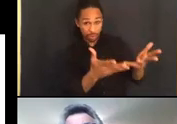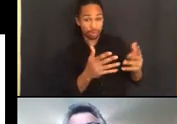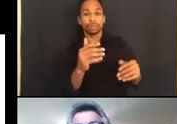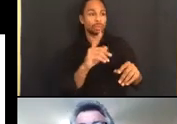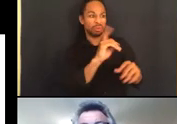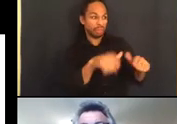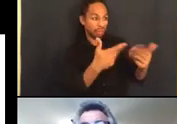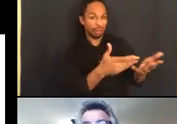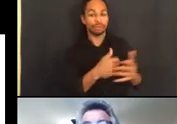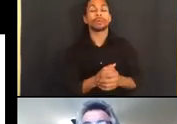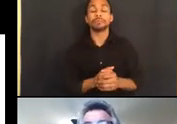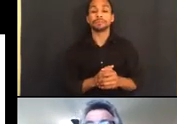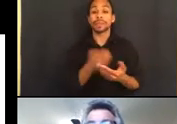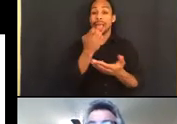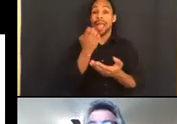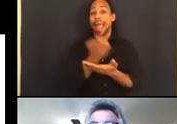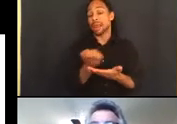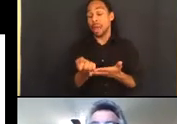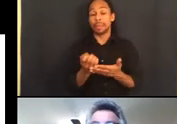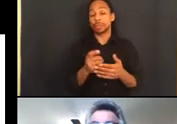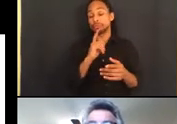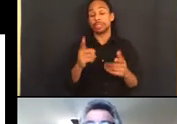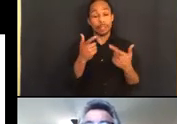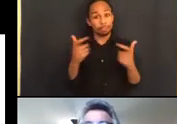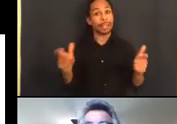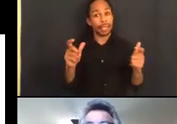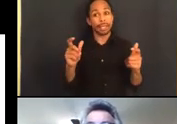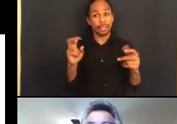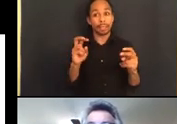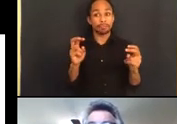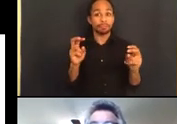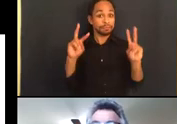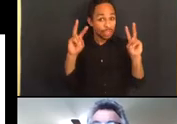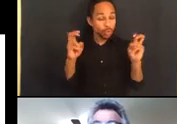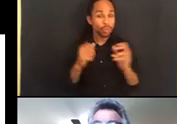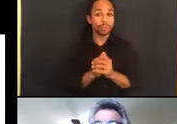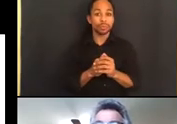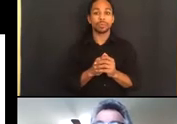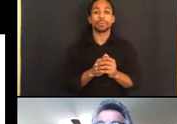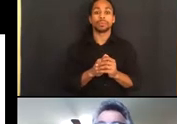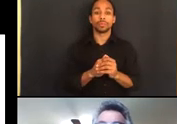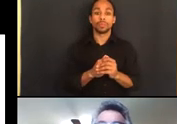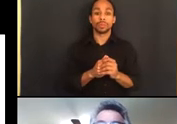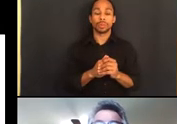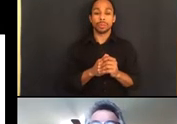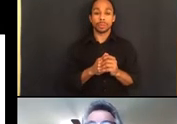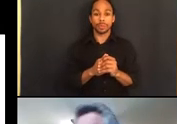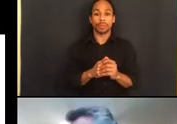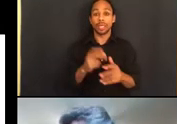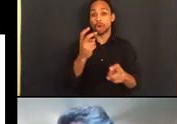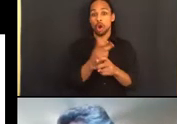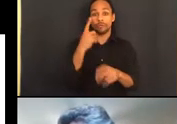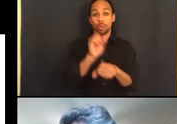Economics is a huge issue. We know there's an economic disincentive to workers to self-quarantine or, heaven